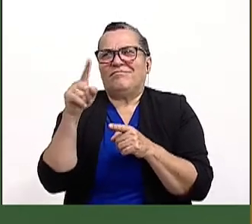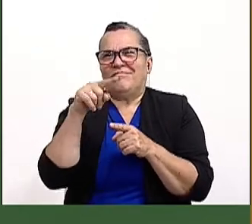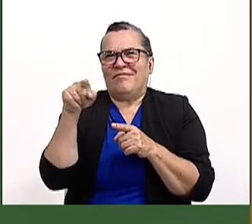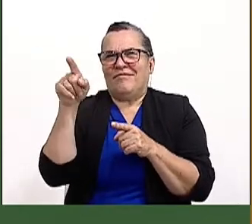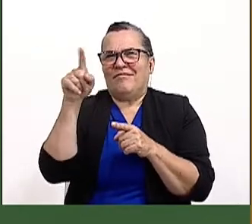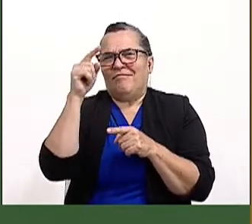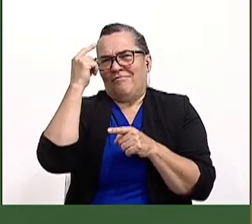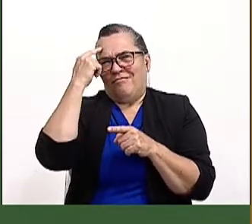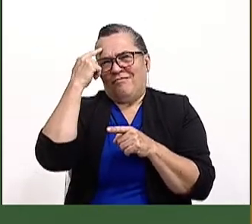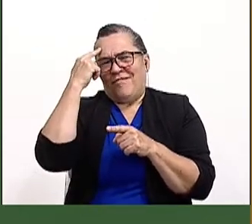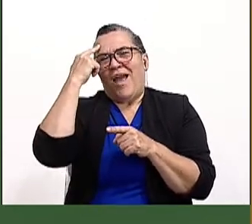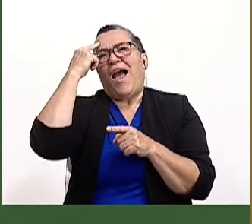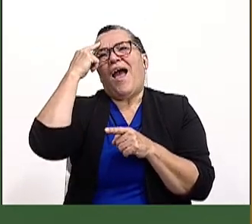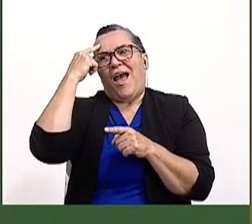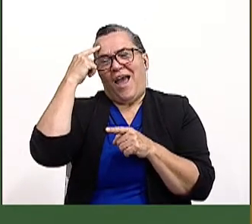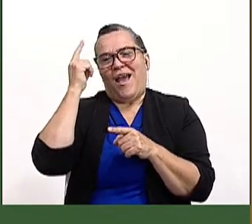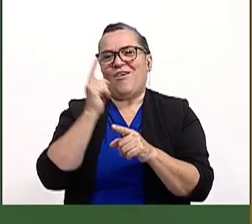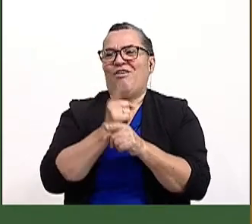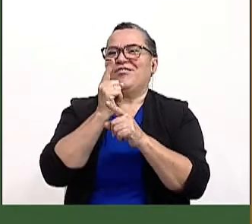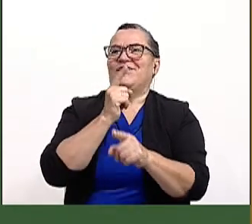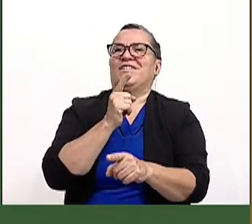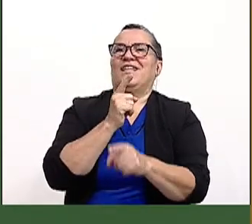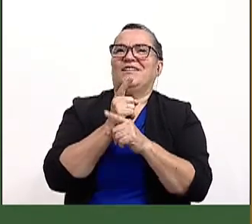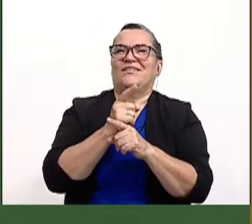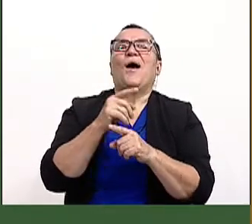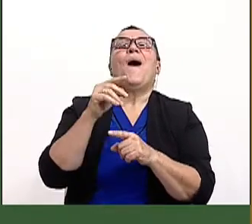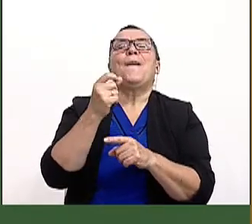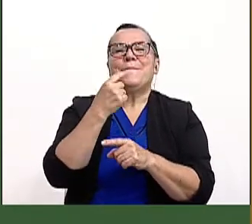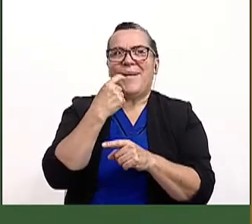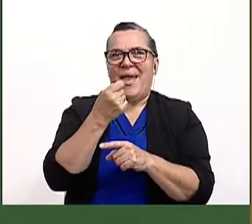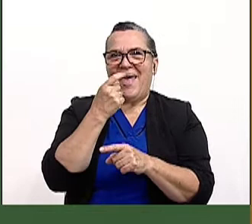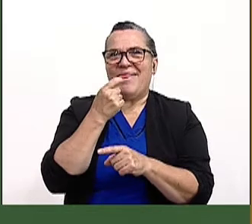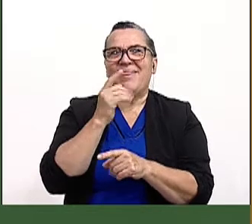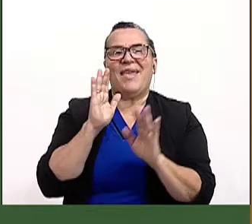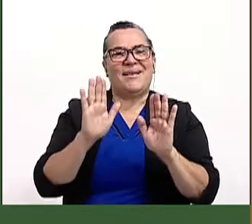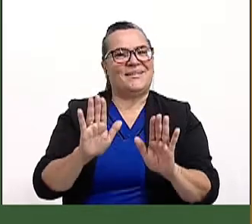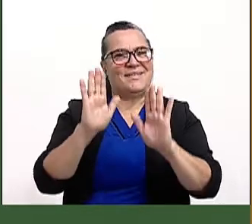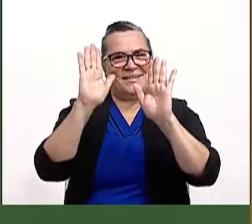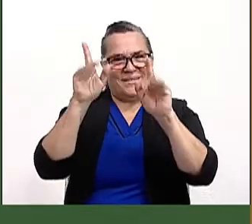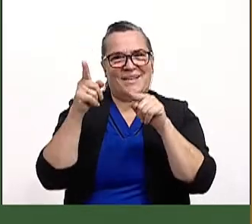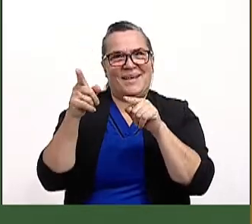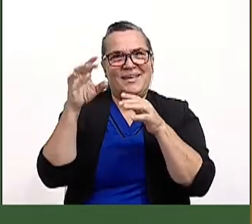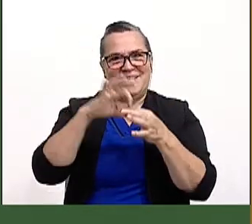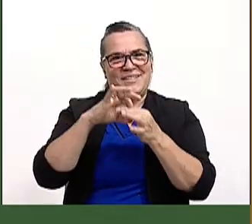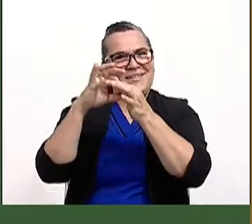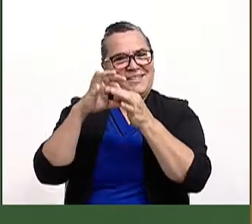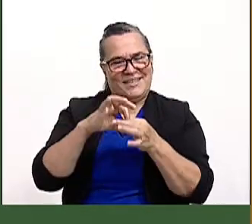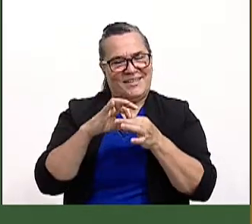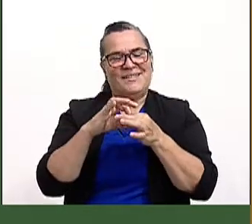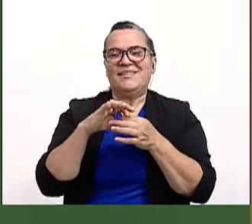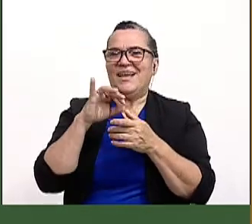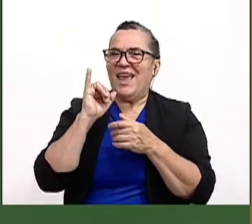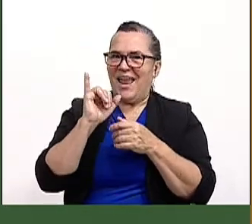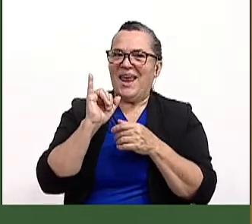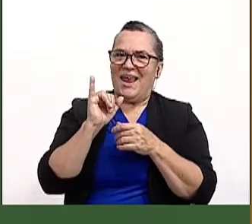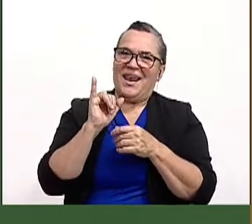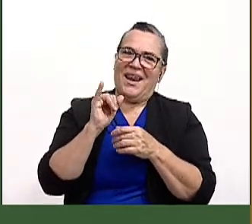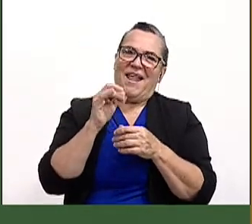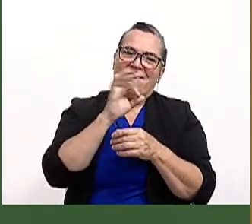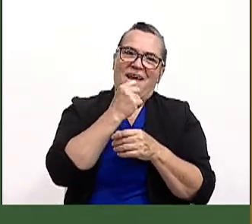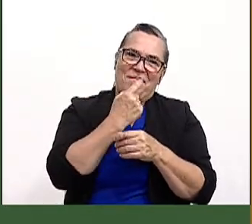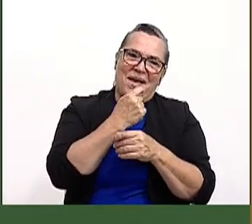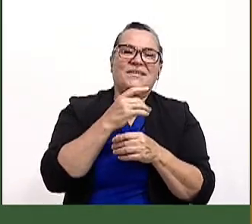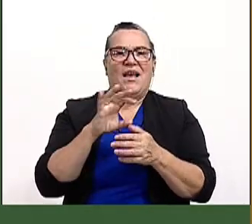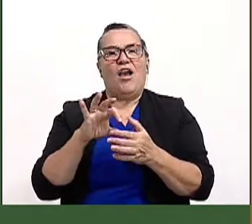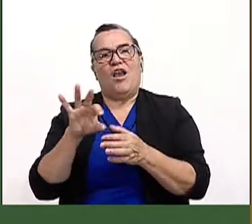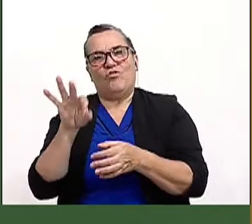Think about it. Okay, very good. Let's see the answer. Excellent. Medicines. We can get medicines in the drugstore,